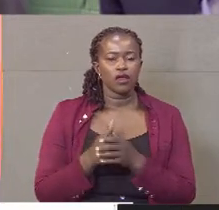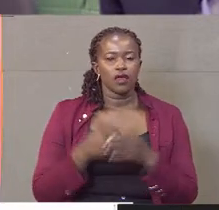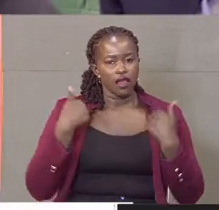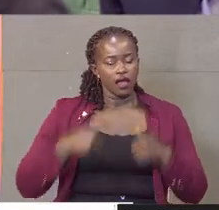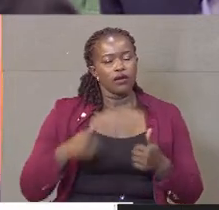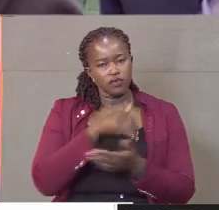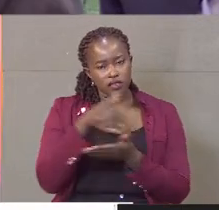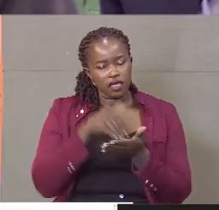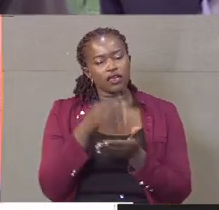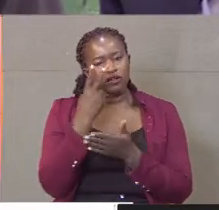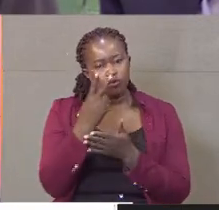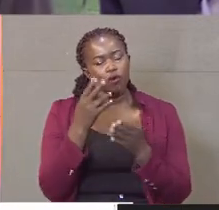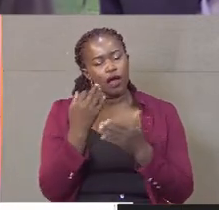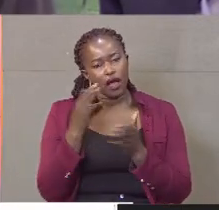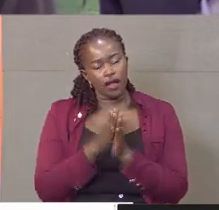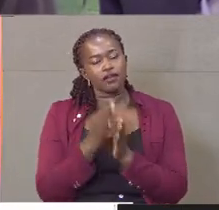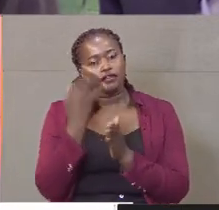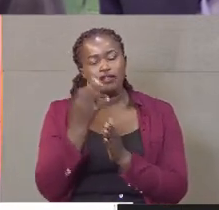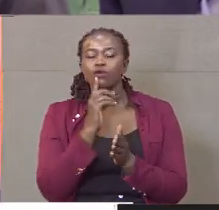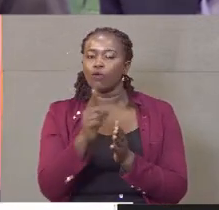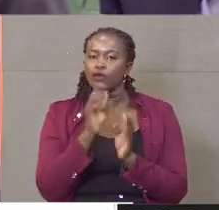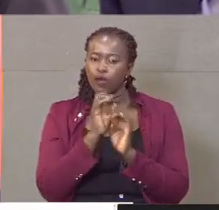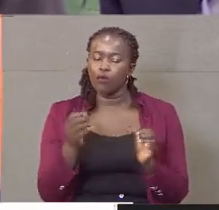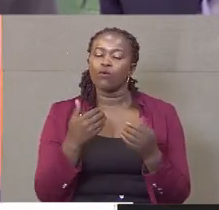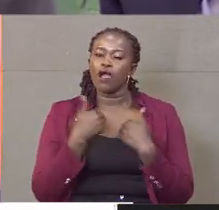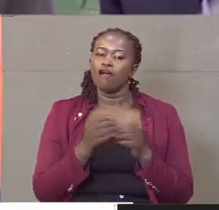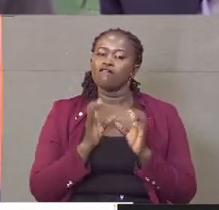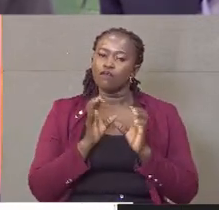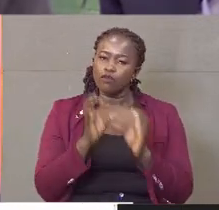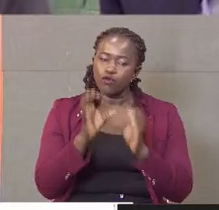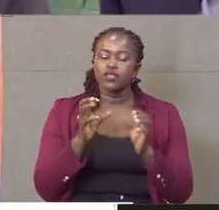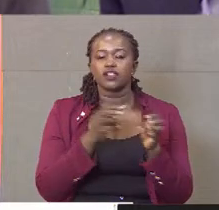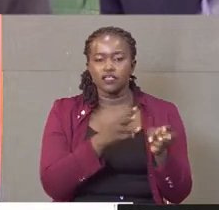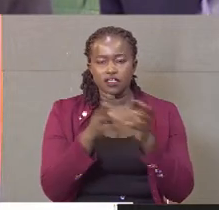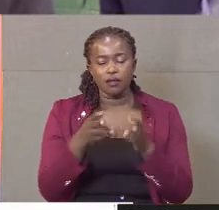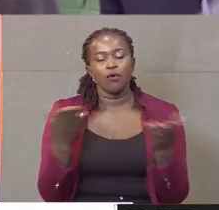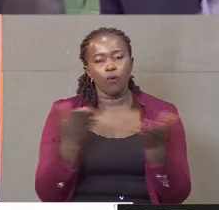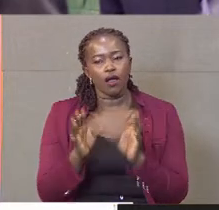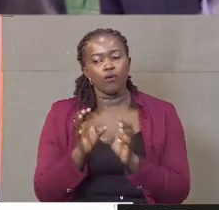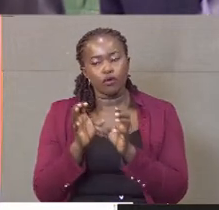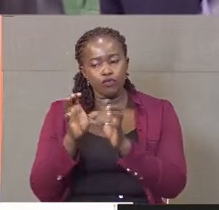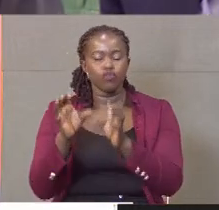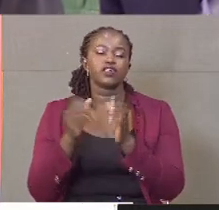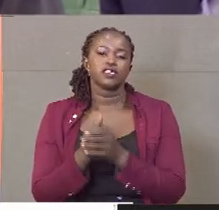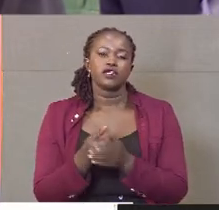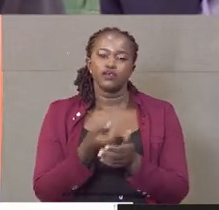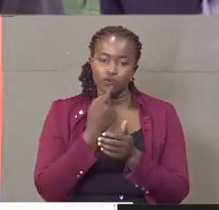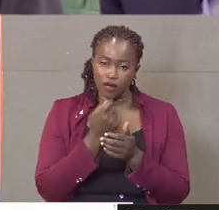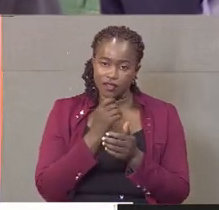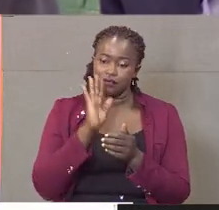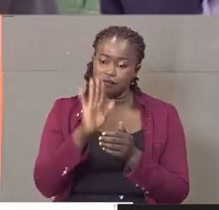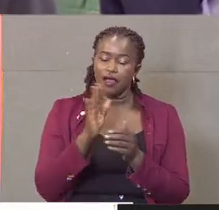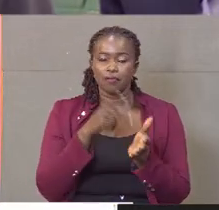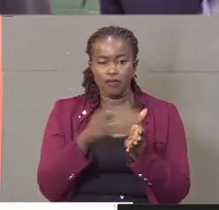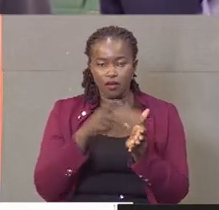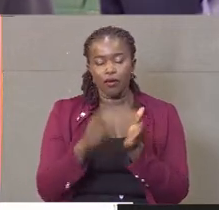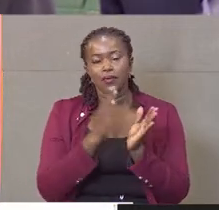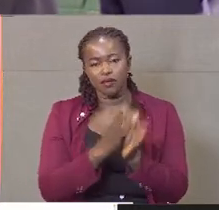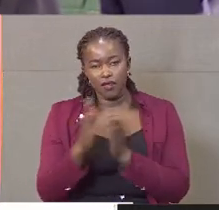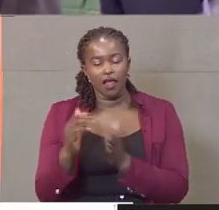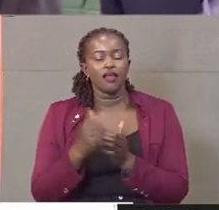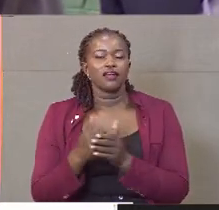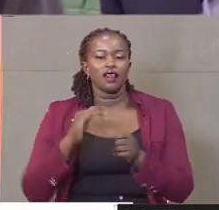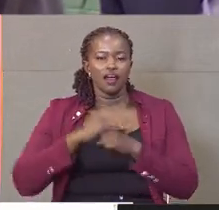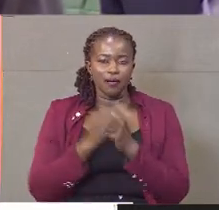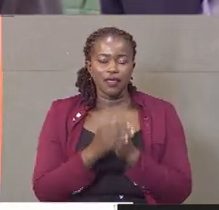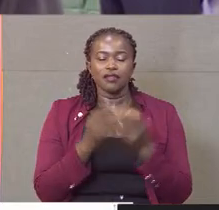order. We have what we call a push system where we push drugs. Their procurement plans are made at the beginning